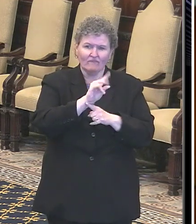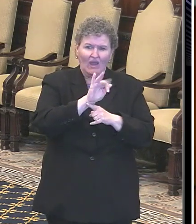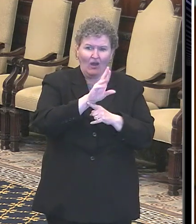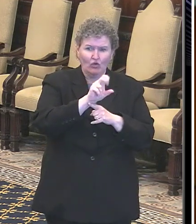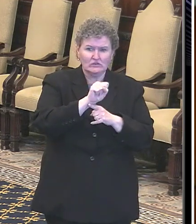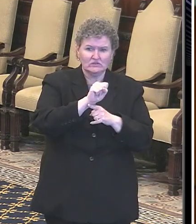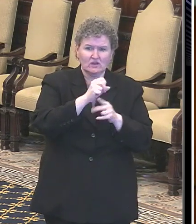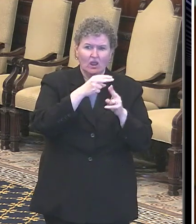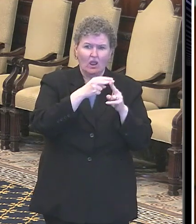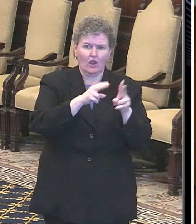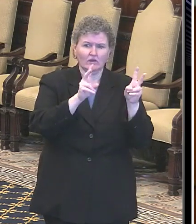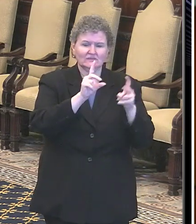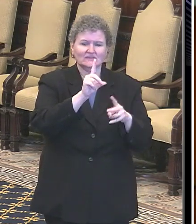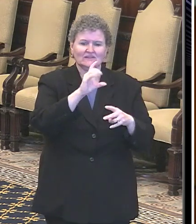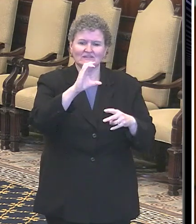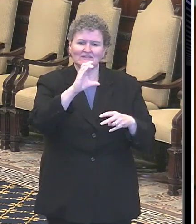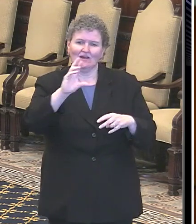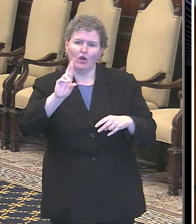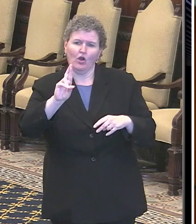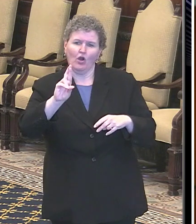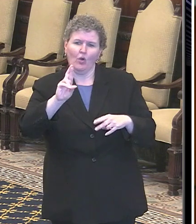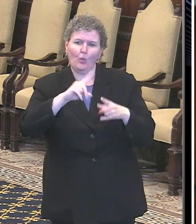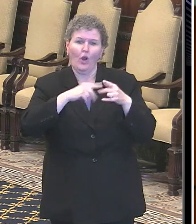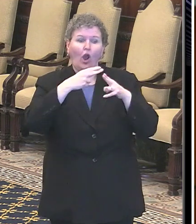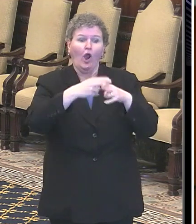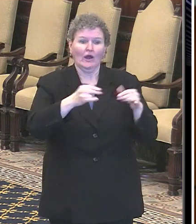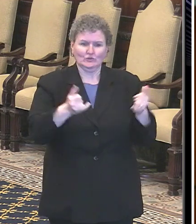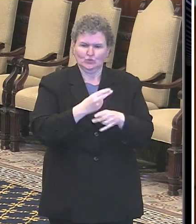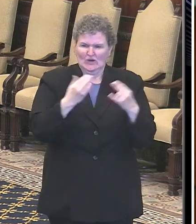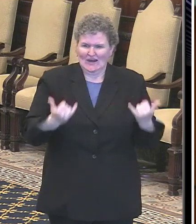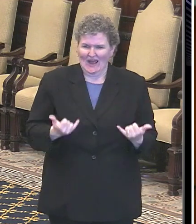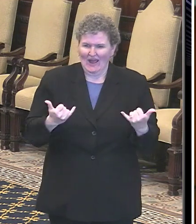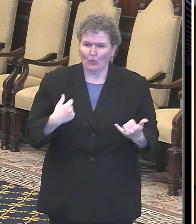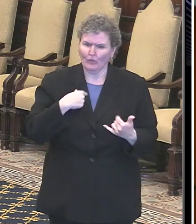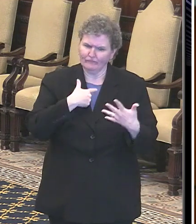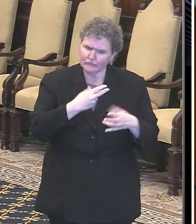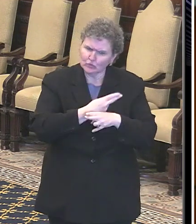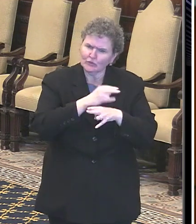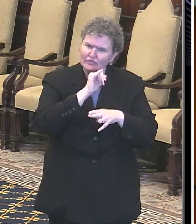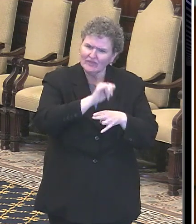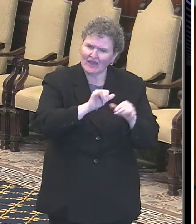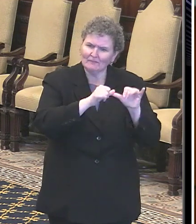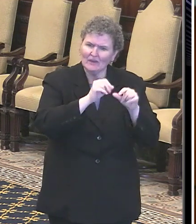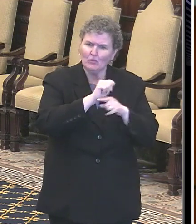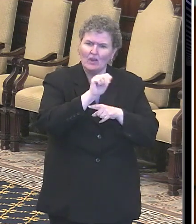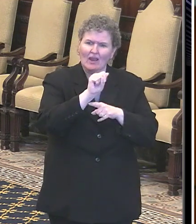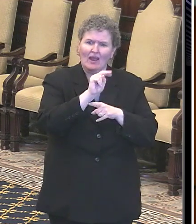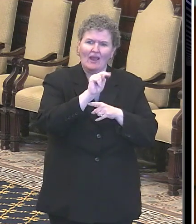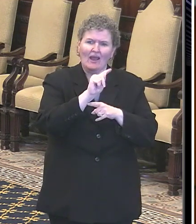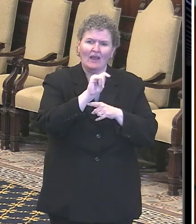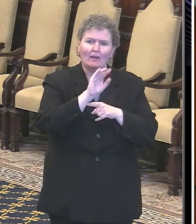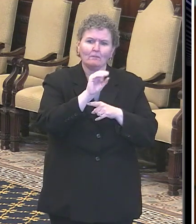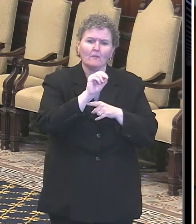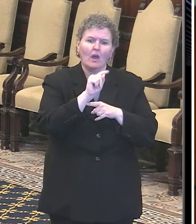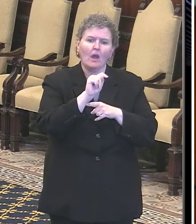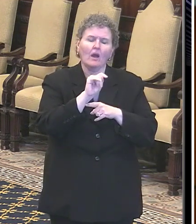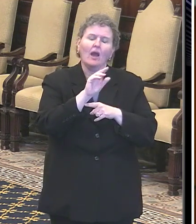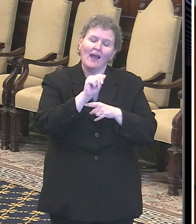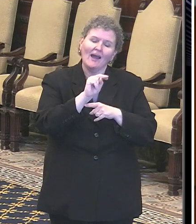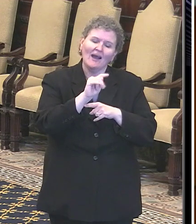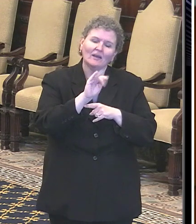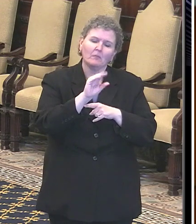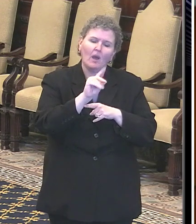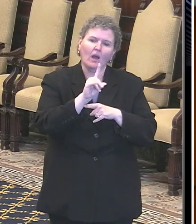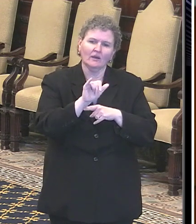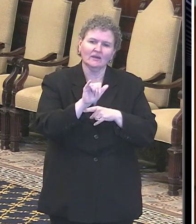That's the bulk of what we're doing right now. There are other tests which measure the antibodies to the virus. And those we're not recommending